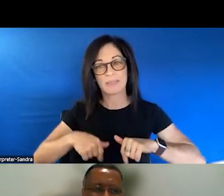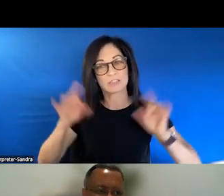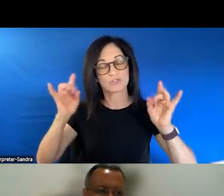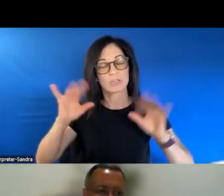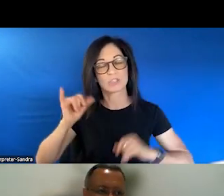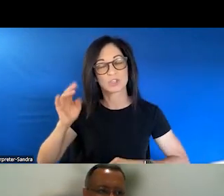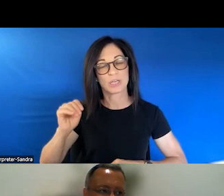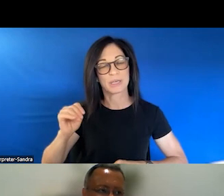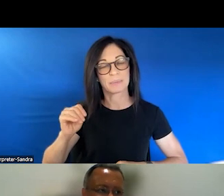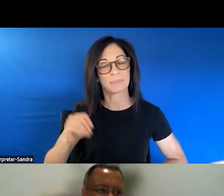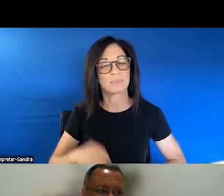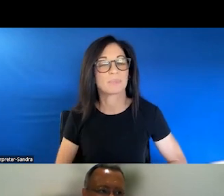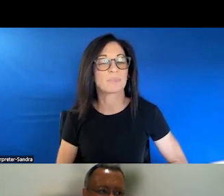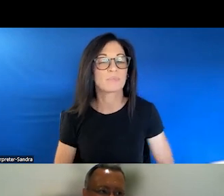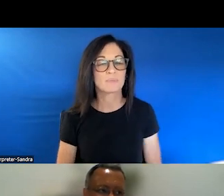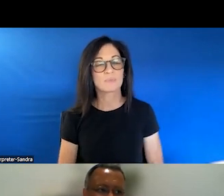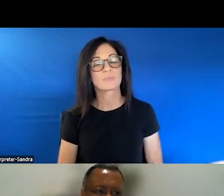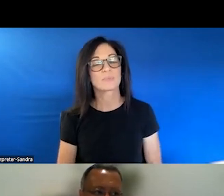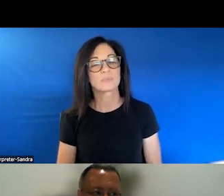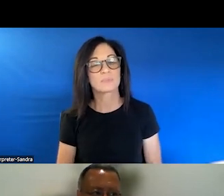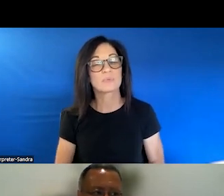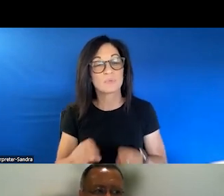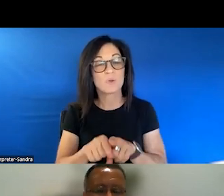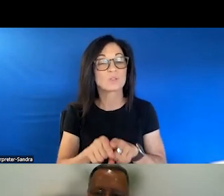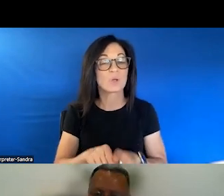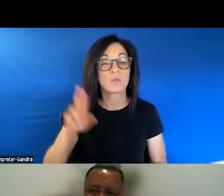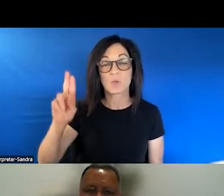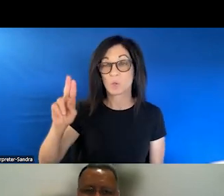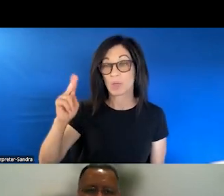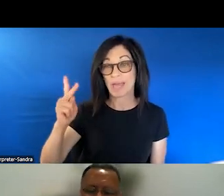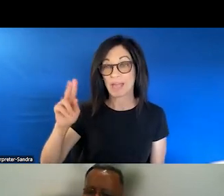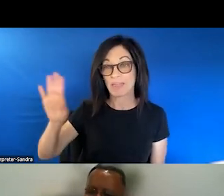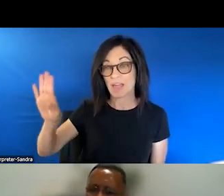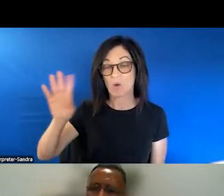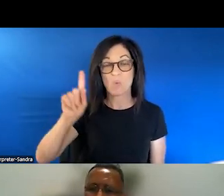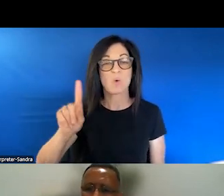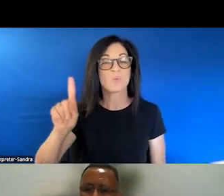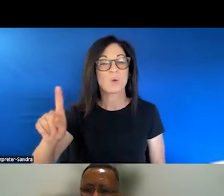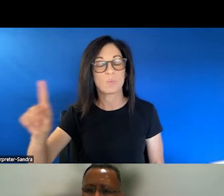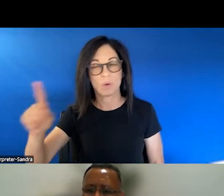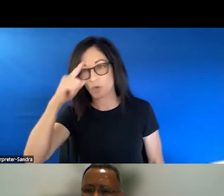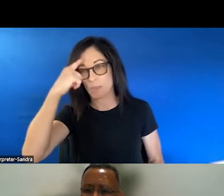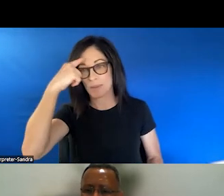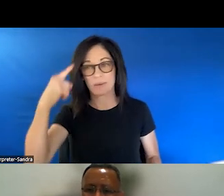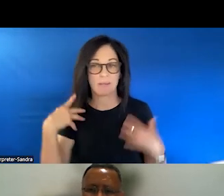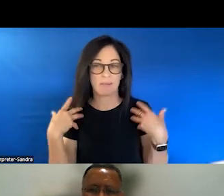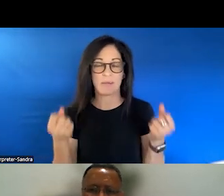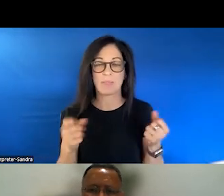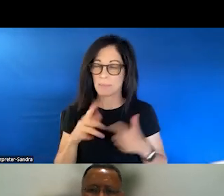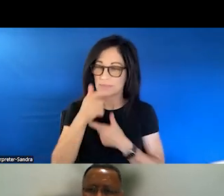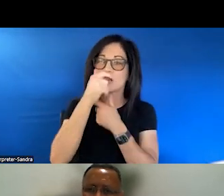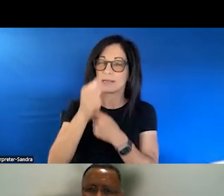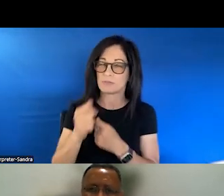element. And coming up, the UK's 111 for mental health. Be very interesting to take a look